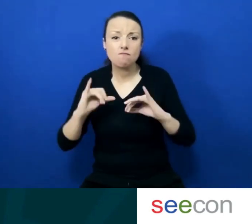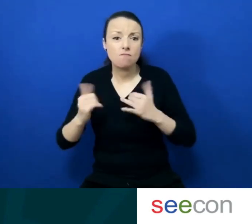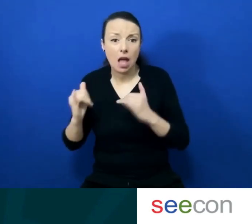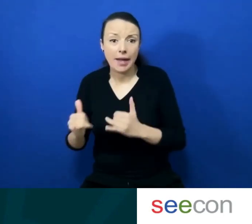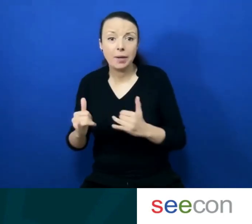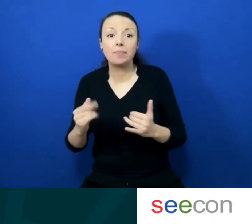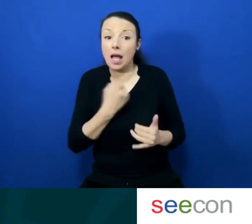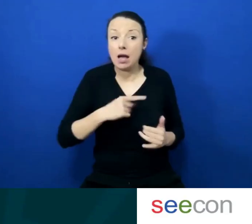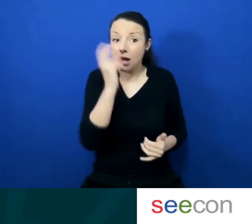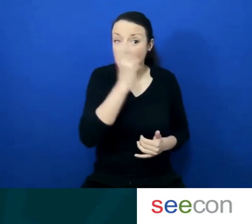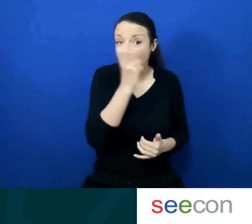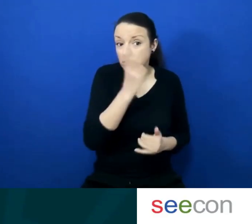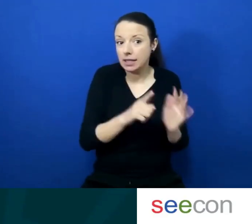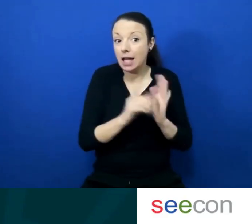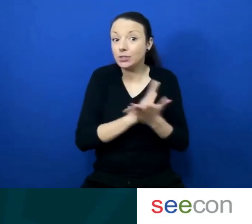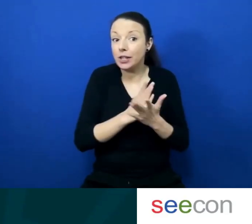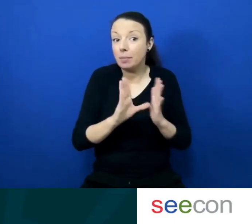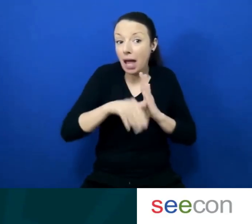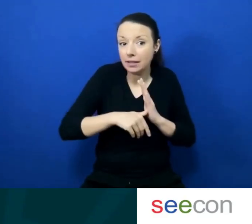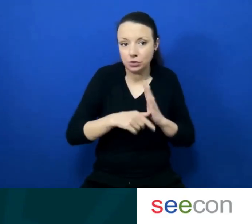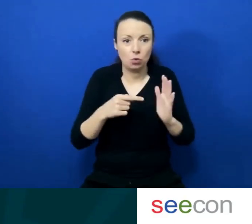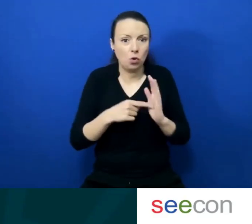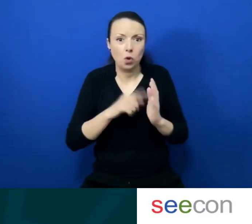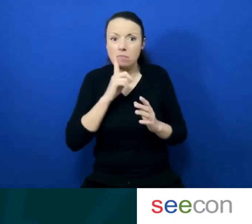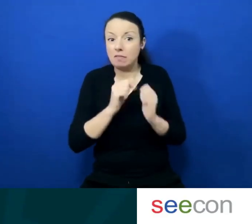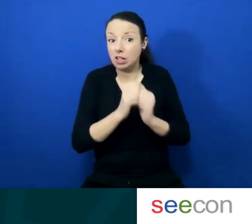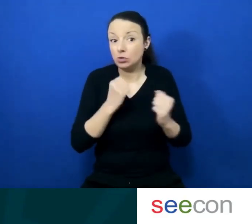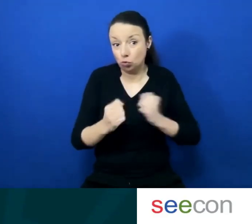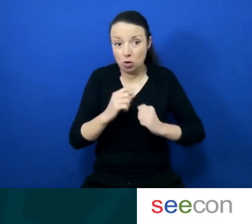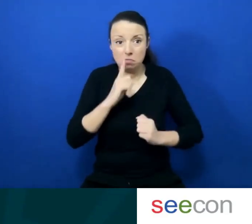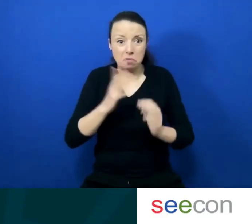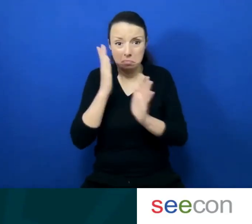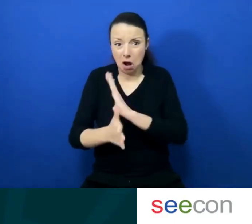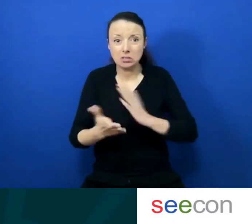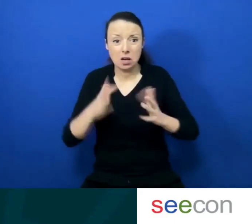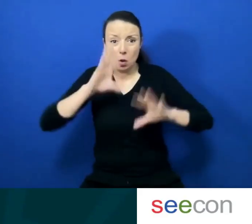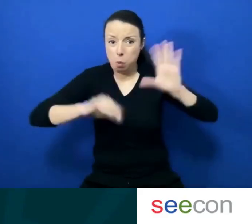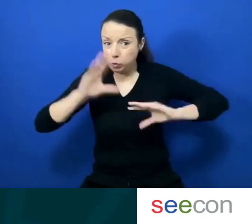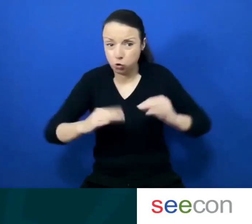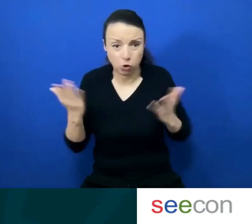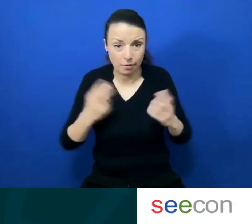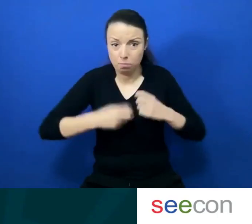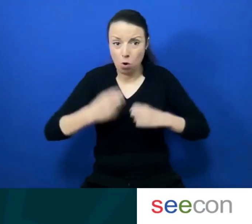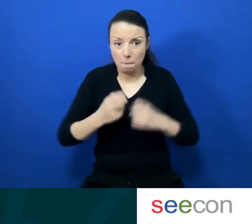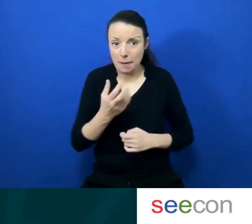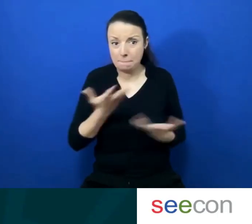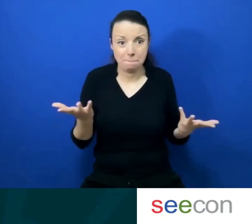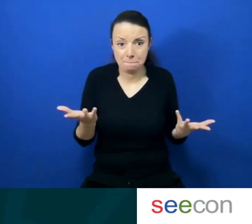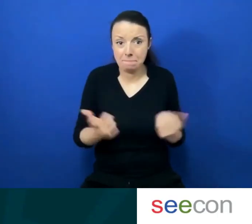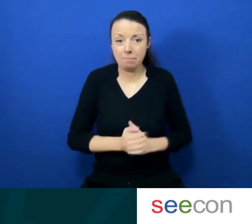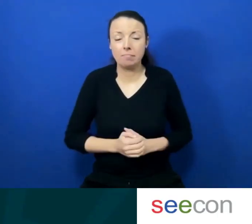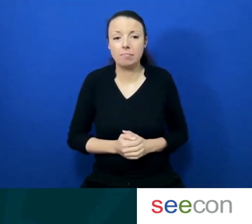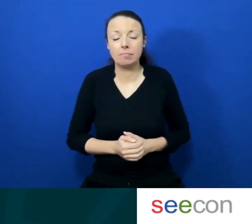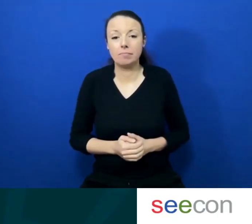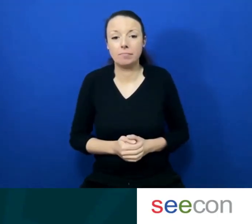to what is particularly important for us, for mid-sized cities, well, with a certain, plainly speaking,